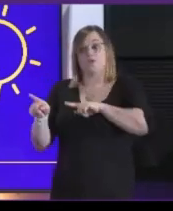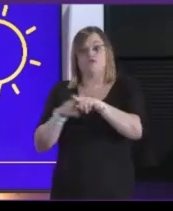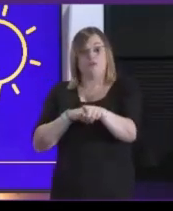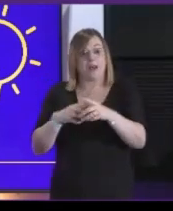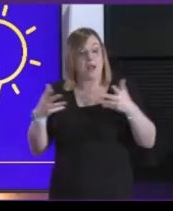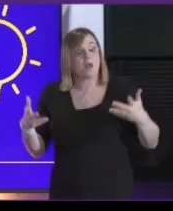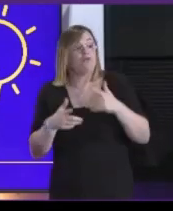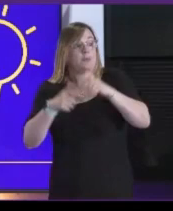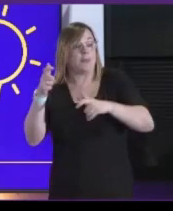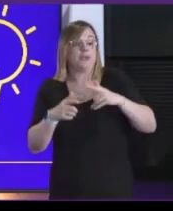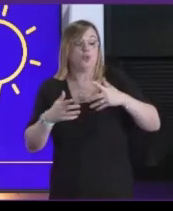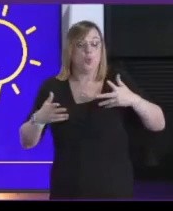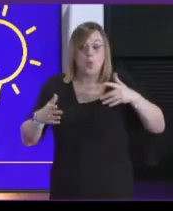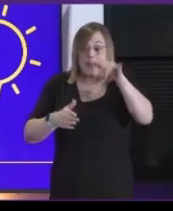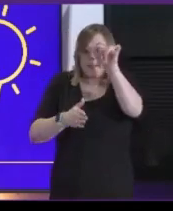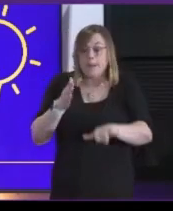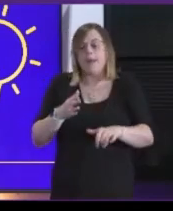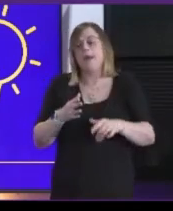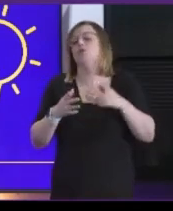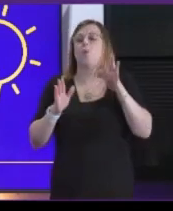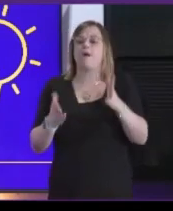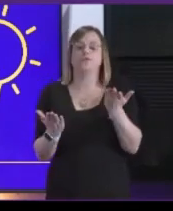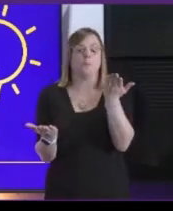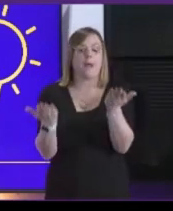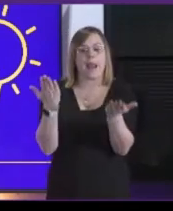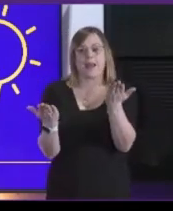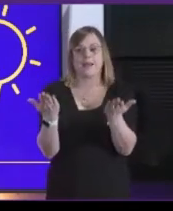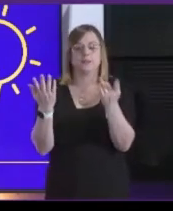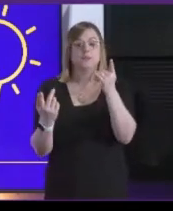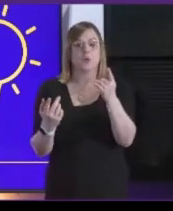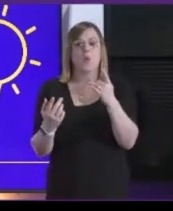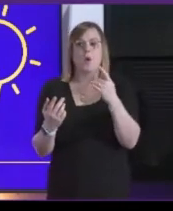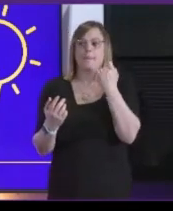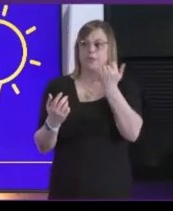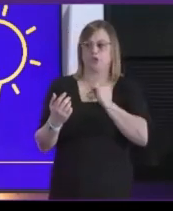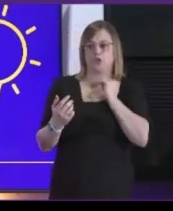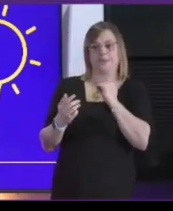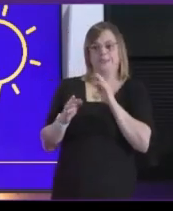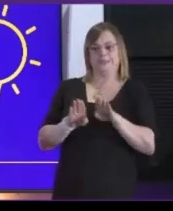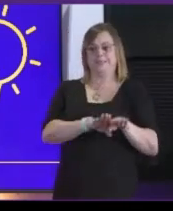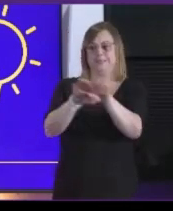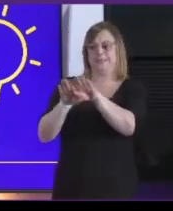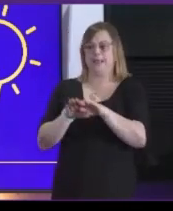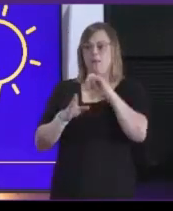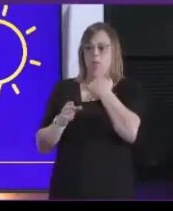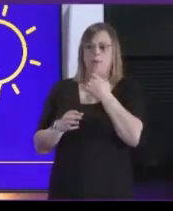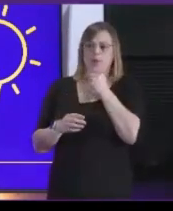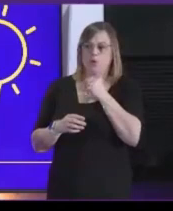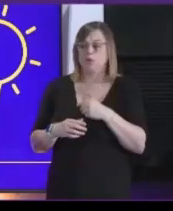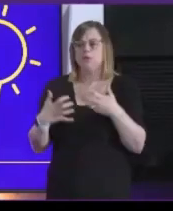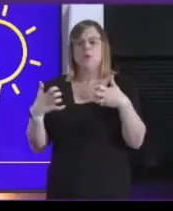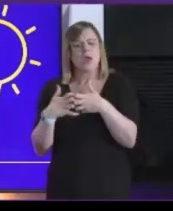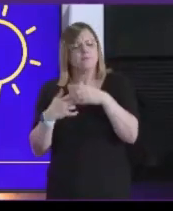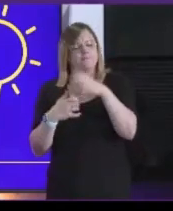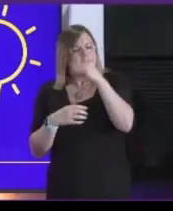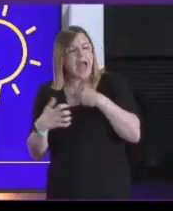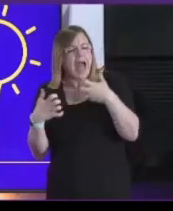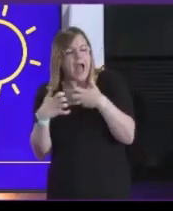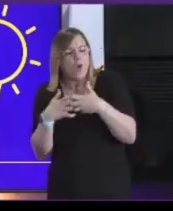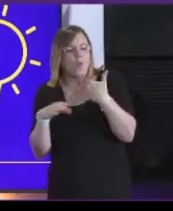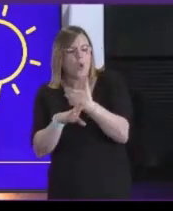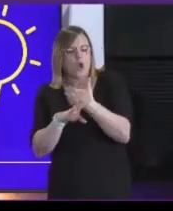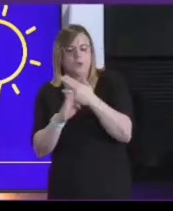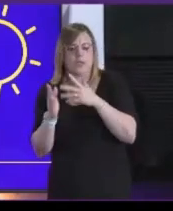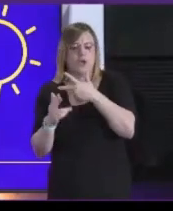you have that balance of the carrot and the stick, and I'm assuming that the same will apply across the whole regulation. Can you just tell us a little bit about how that works for you in